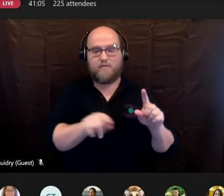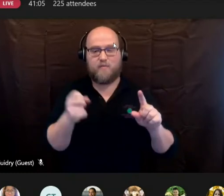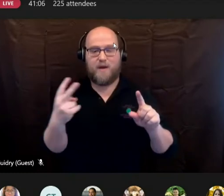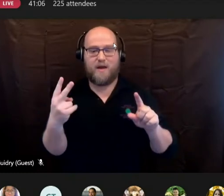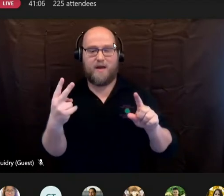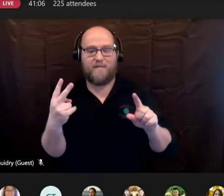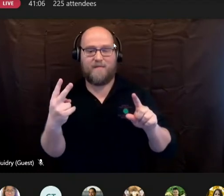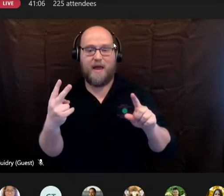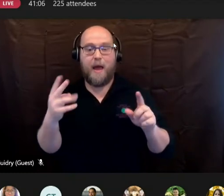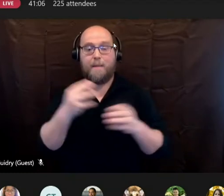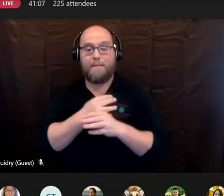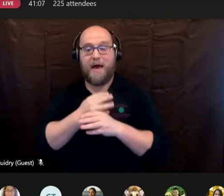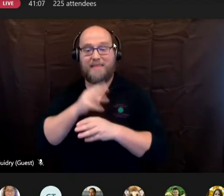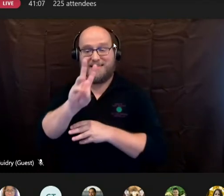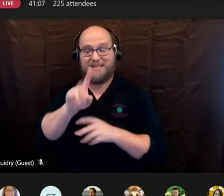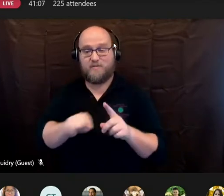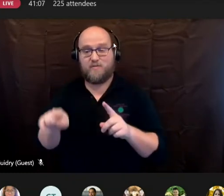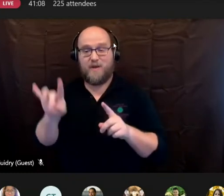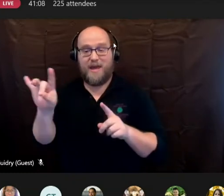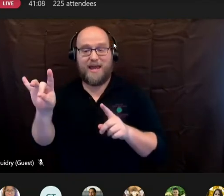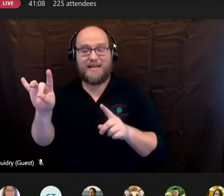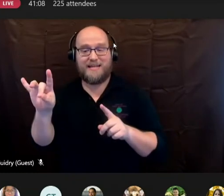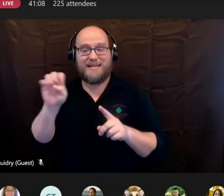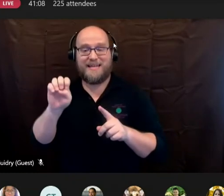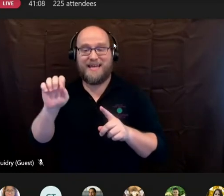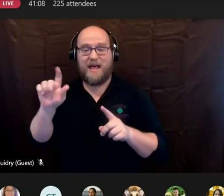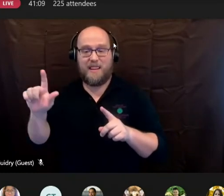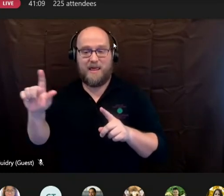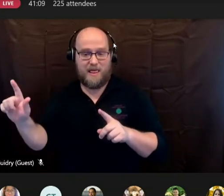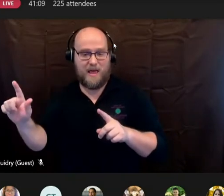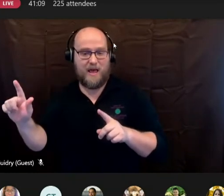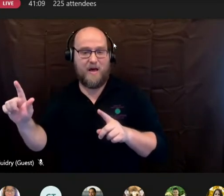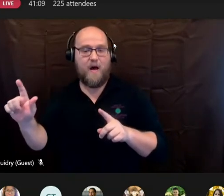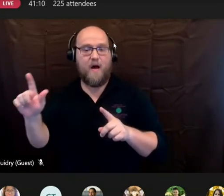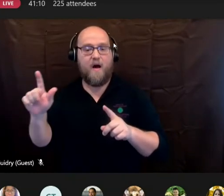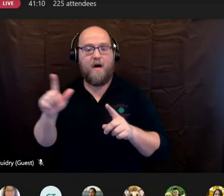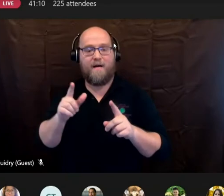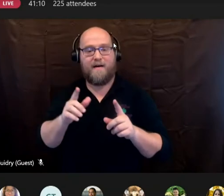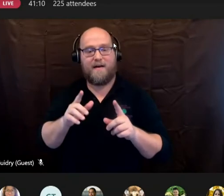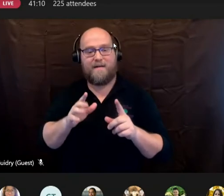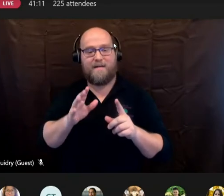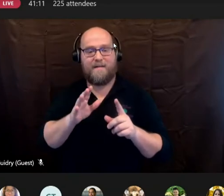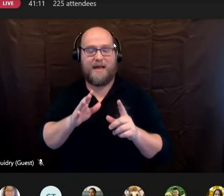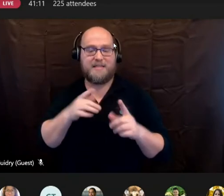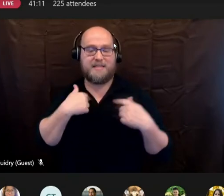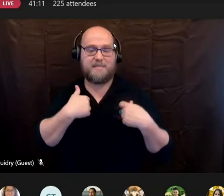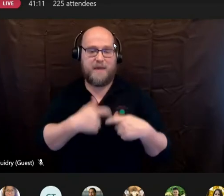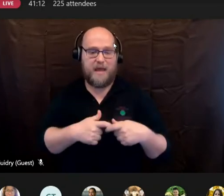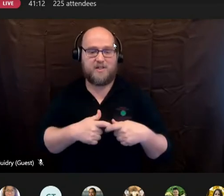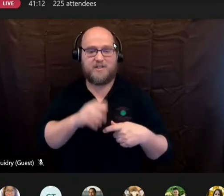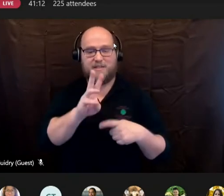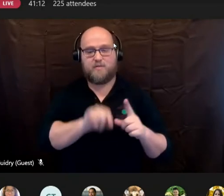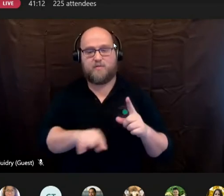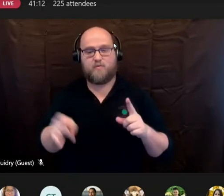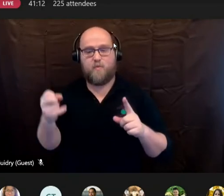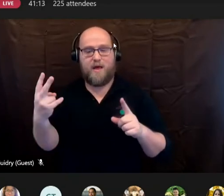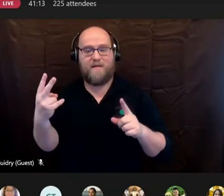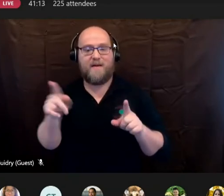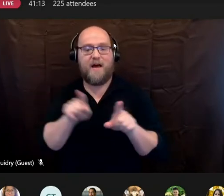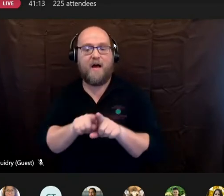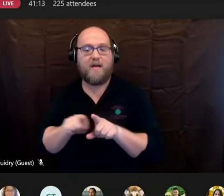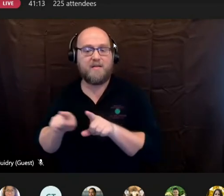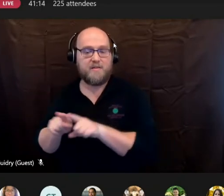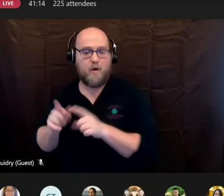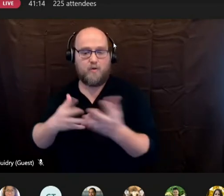Spanish 6-12, as well as social-emotional learning sessions focused on educator practices, staff wellness,